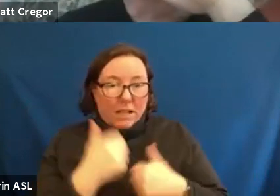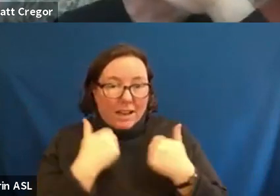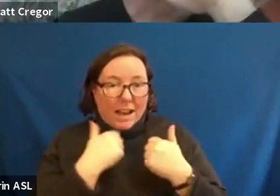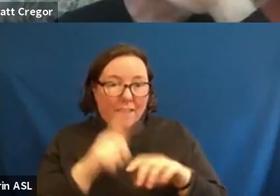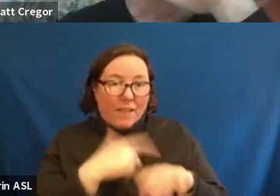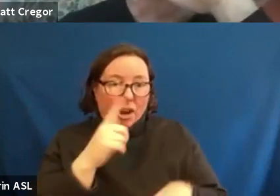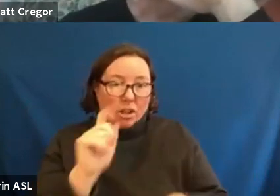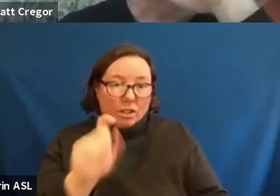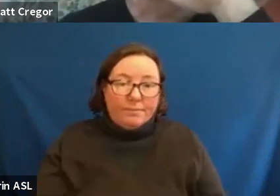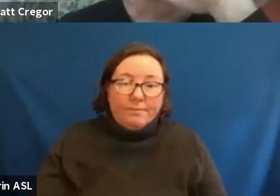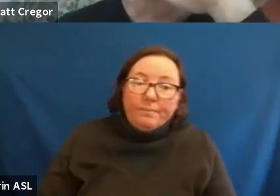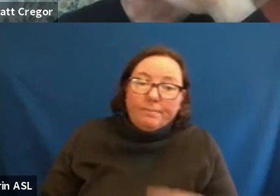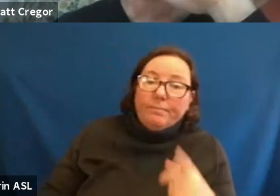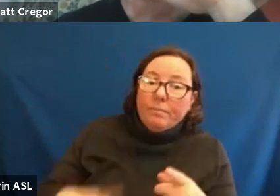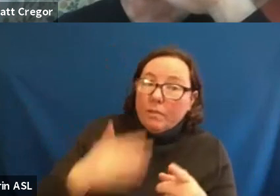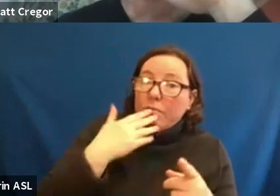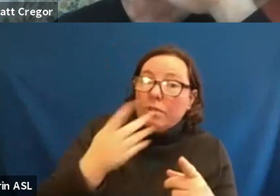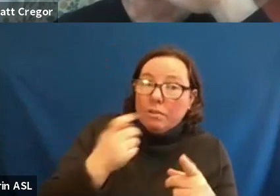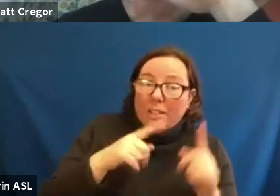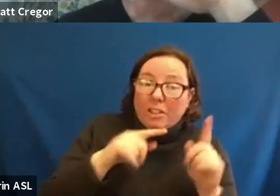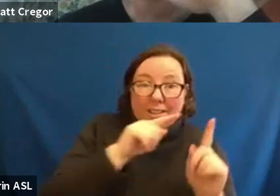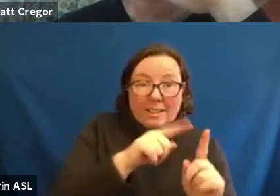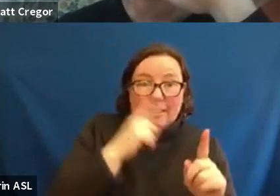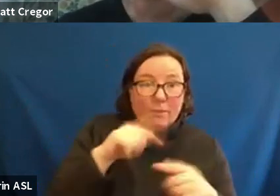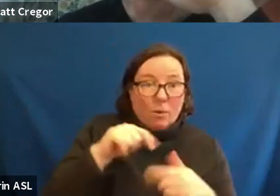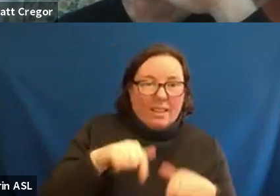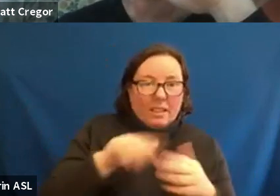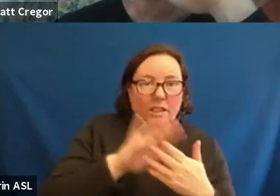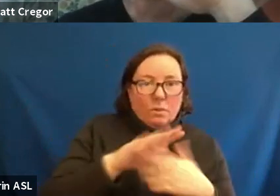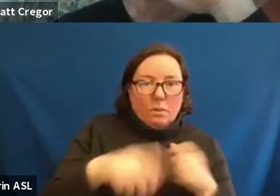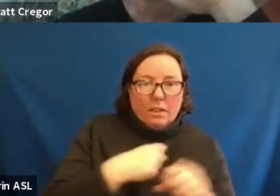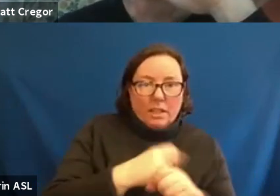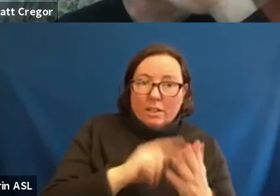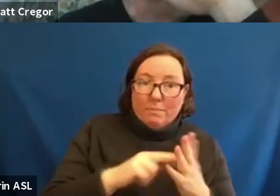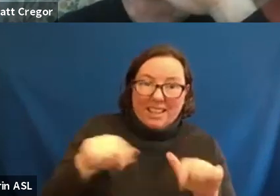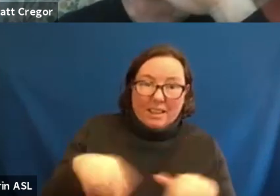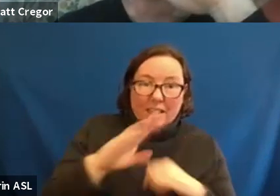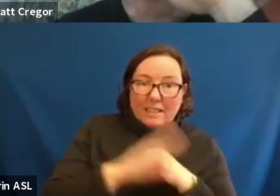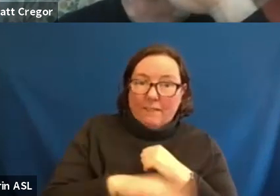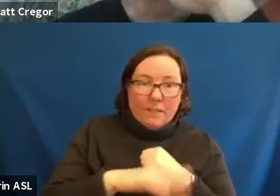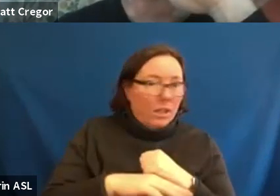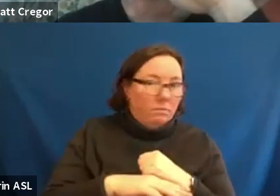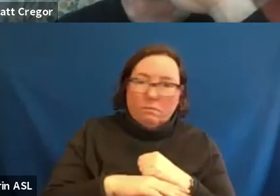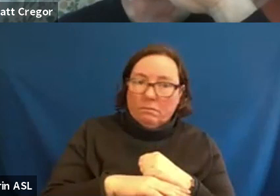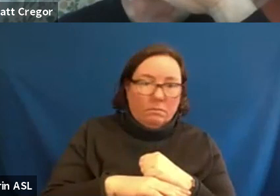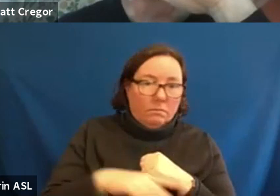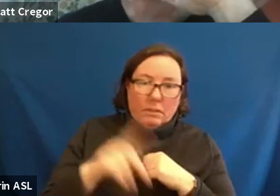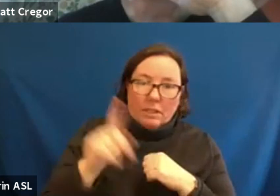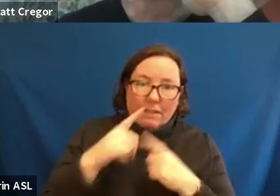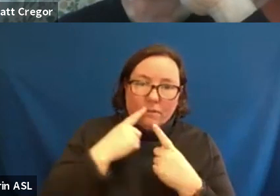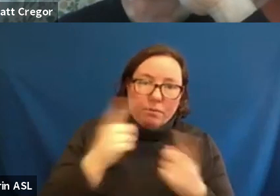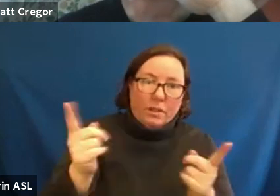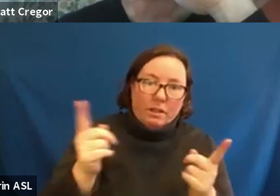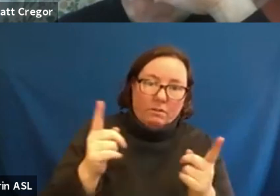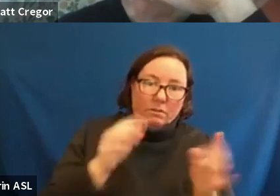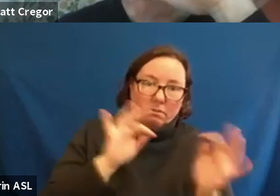So again, this process being applied for only this school year would mean that by the fall, we would have to be announcing for families, and